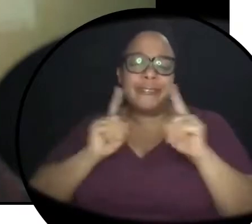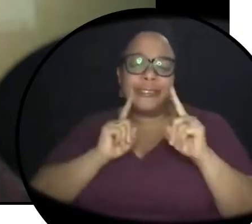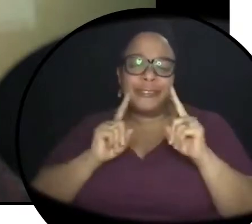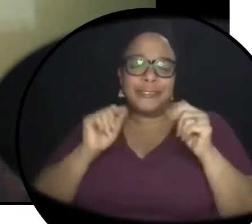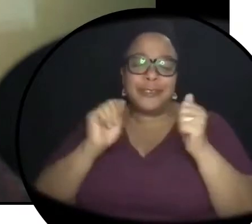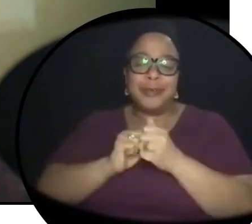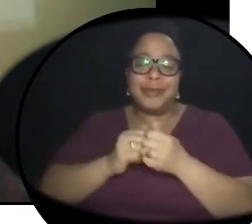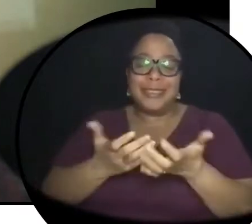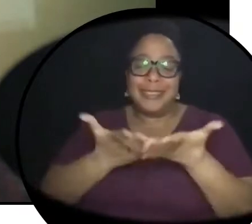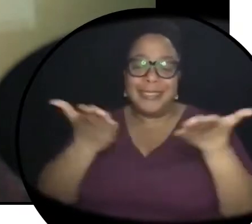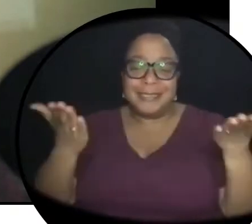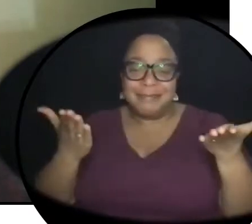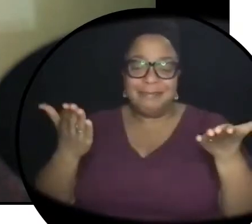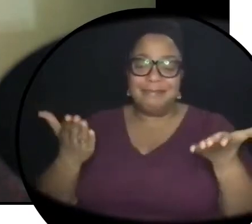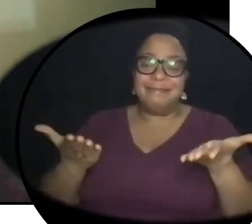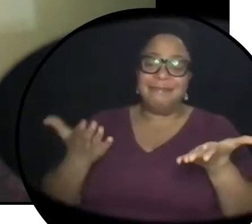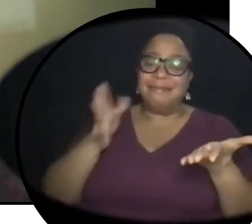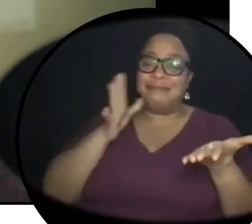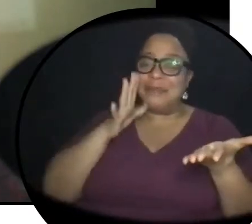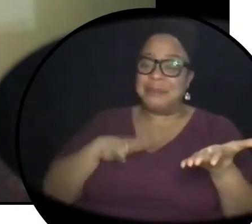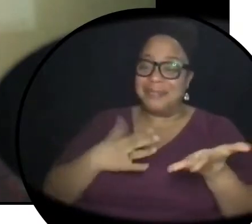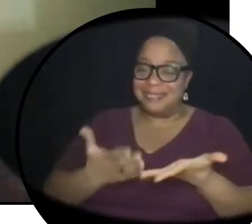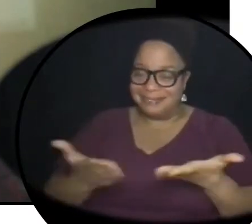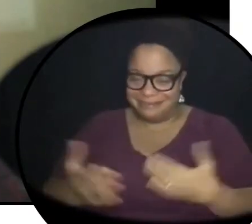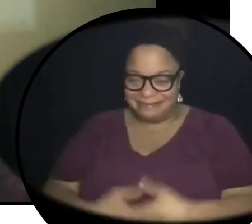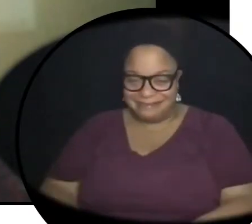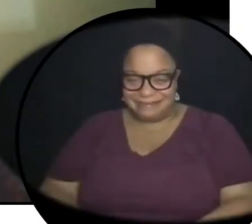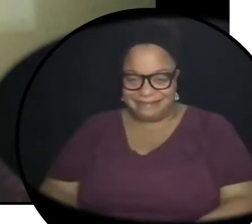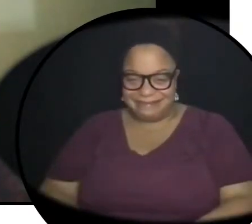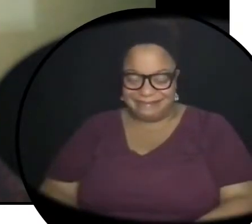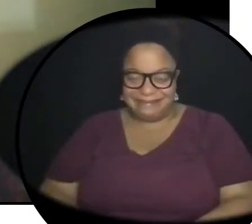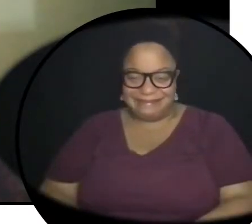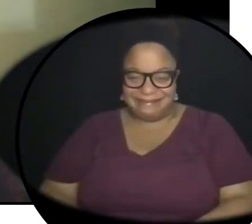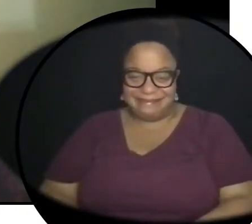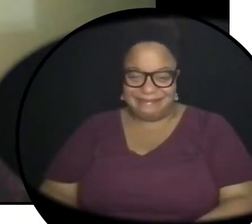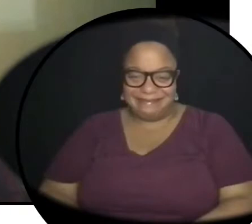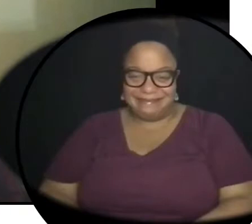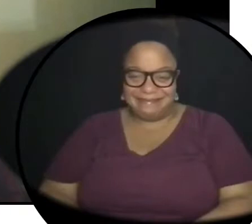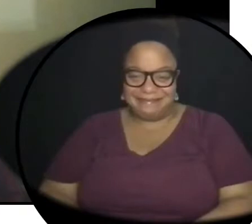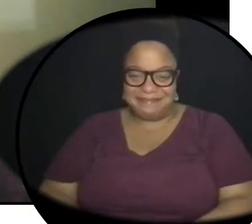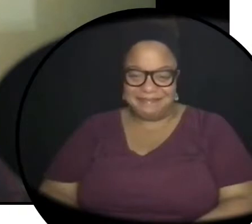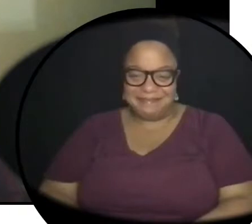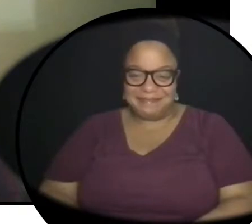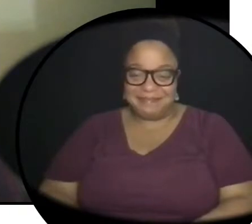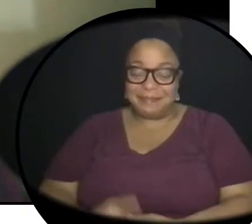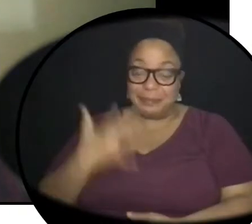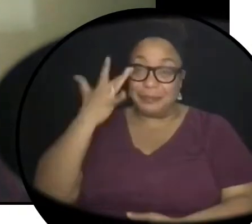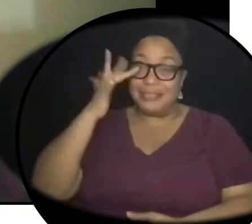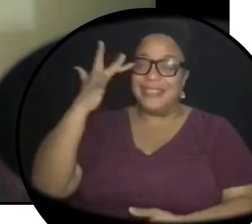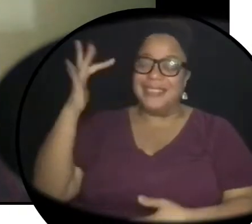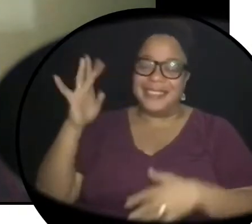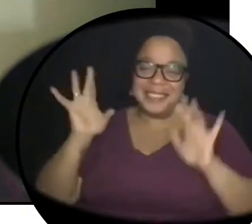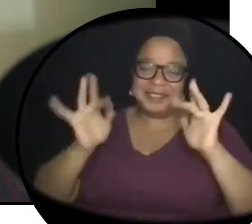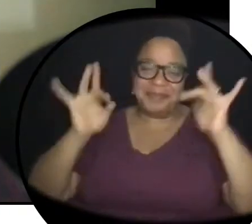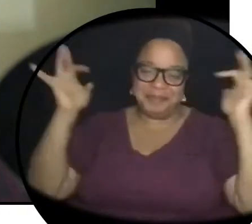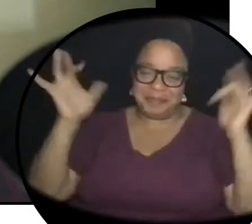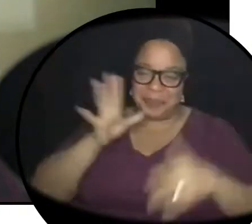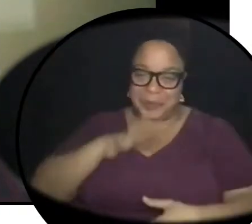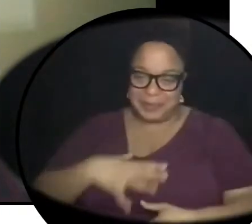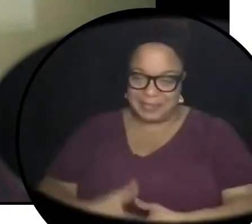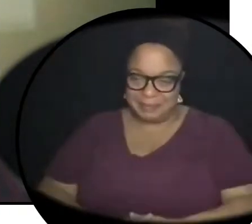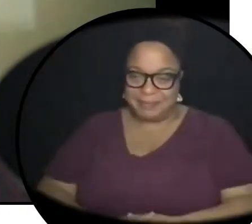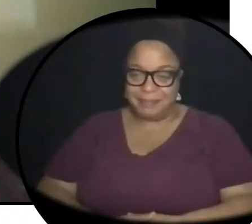thinking about abolition, about transnational movement building, but also for the fact that this is